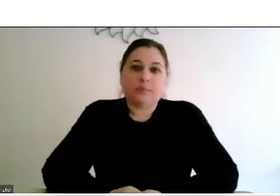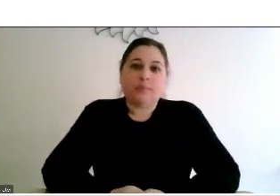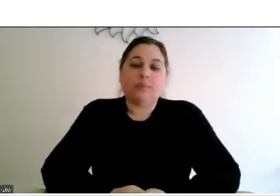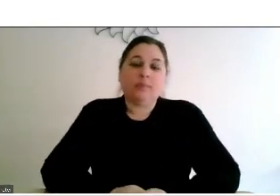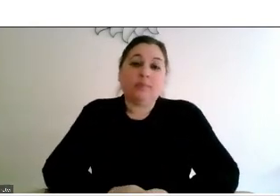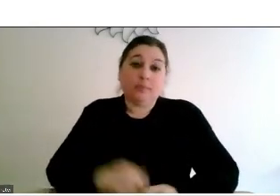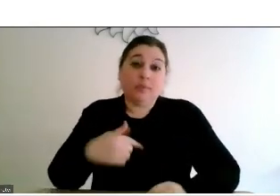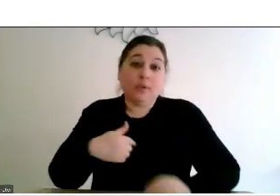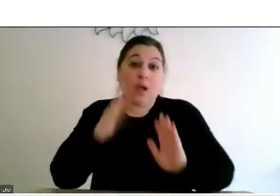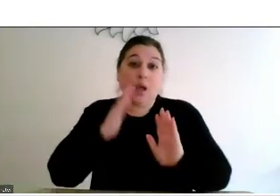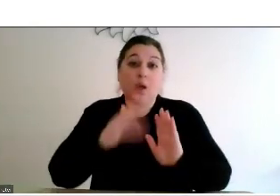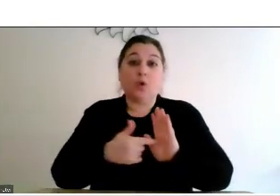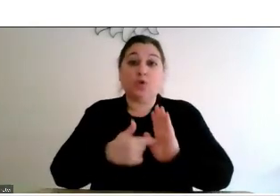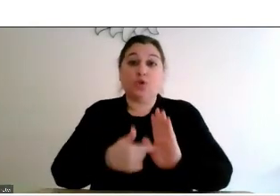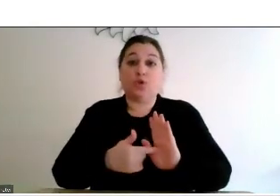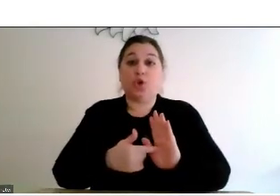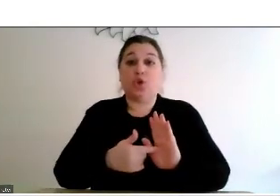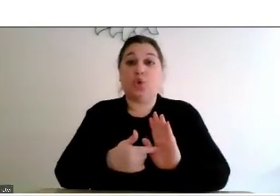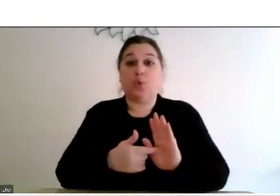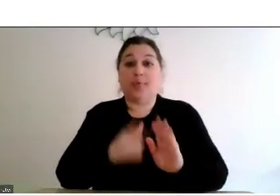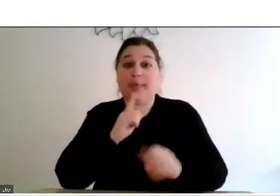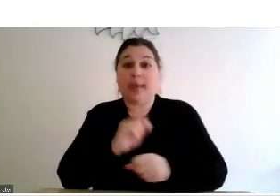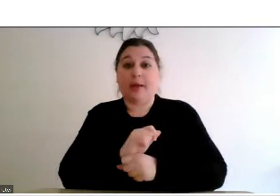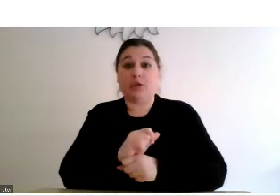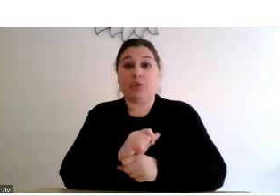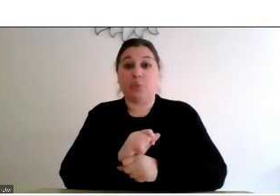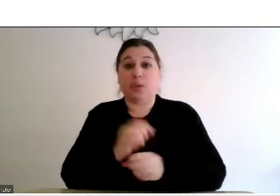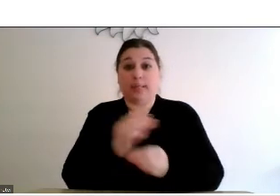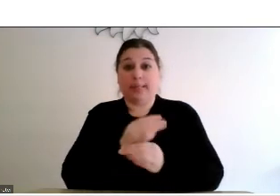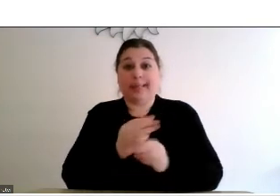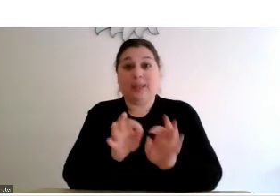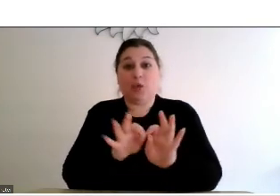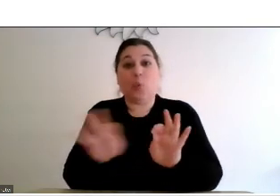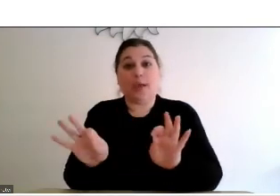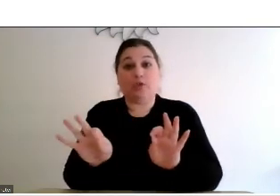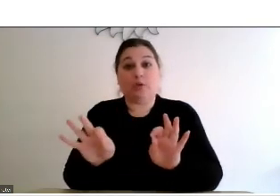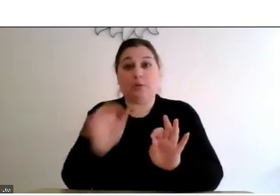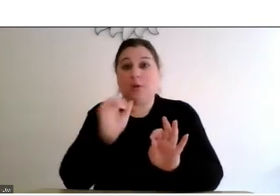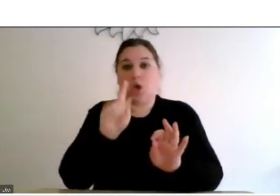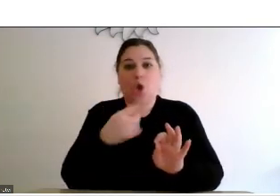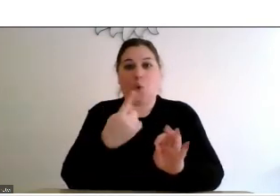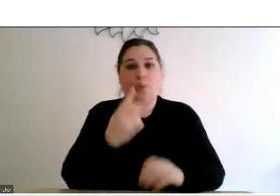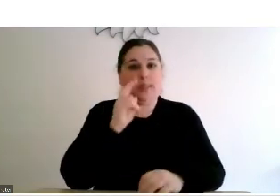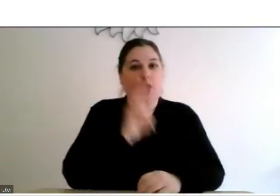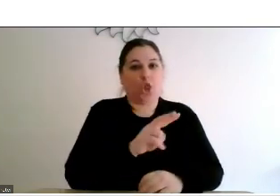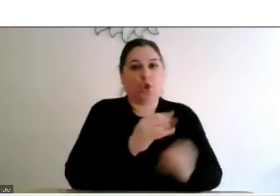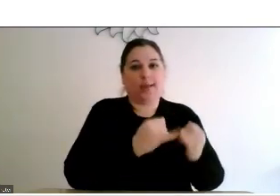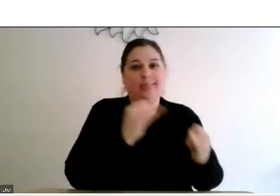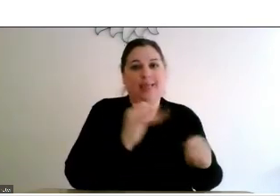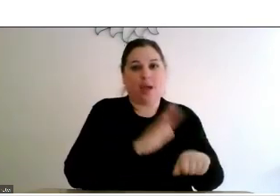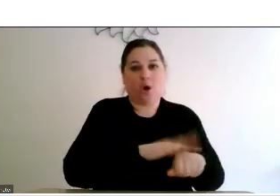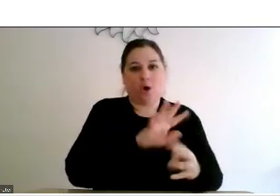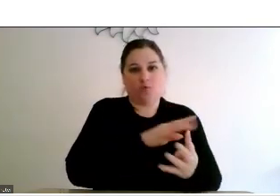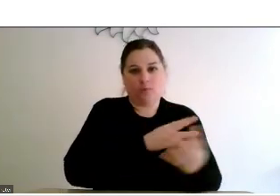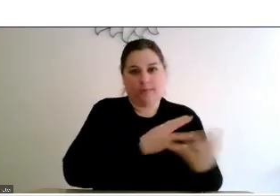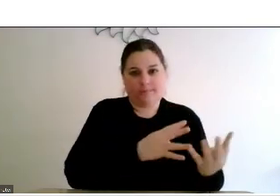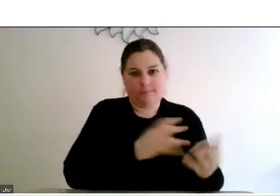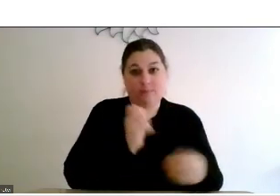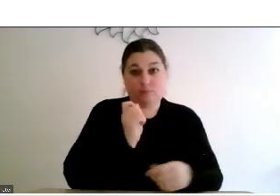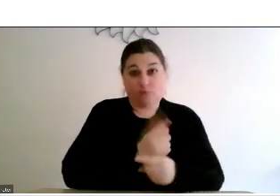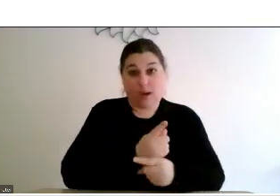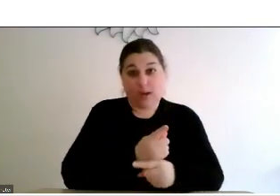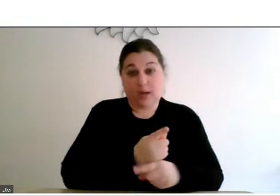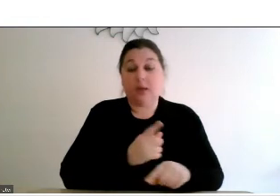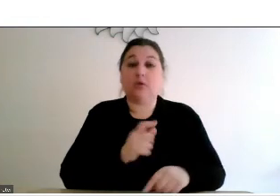showing you equations instead of just graphs. Okay, you'll need to be able to look at the slopes and the y-intercepts to see how many solutions it